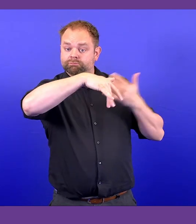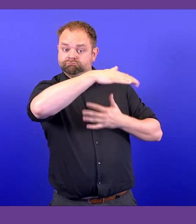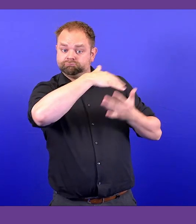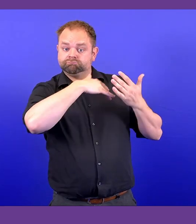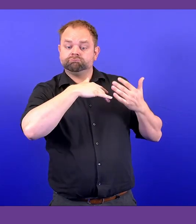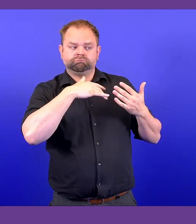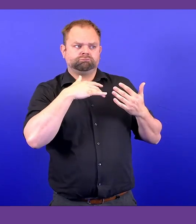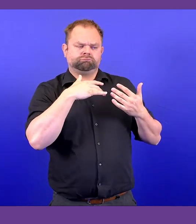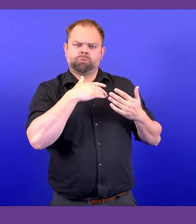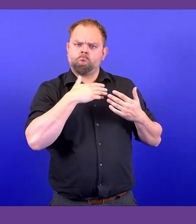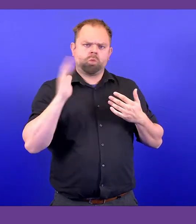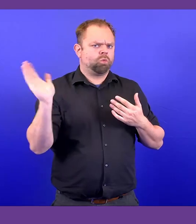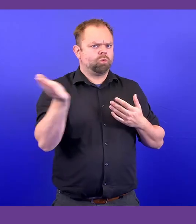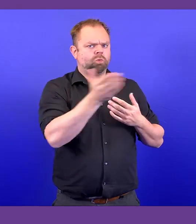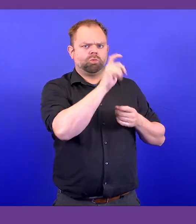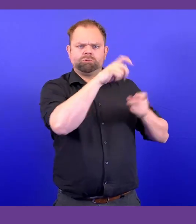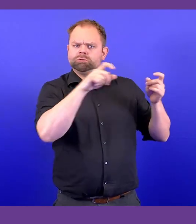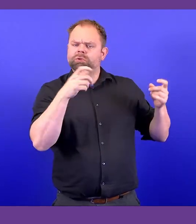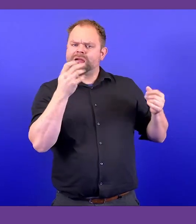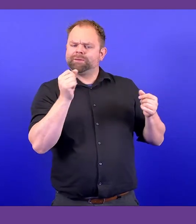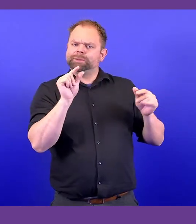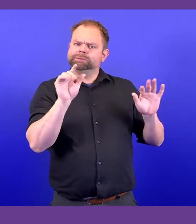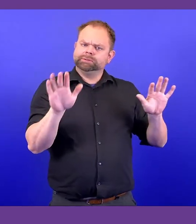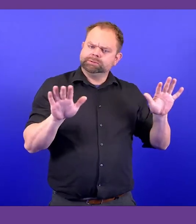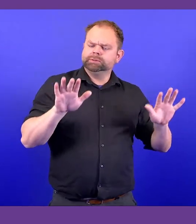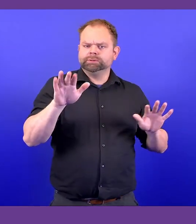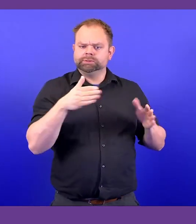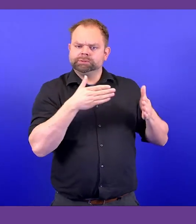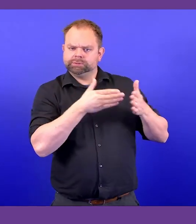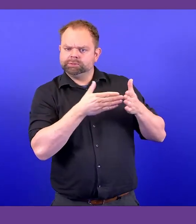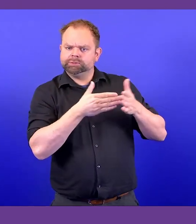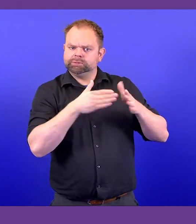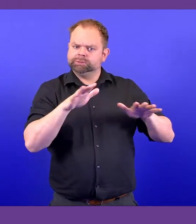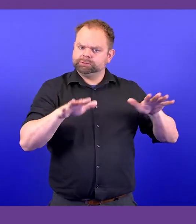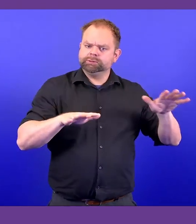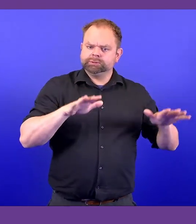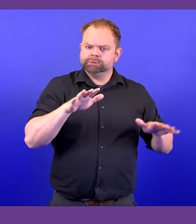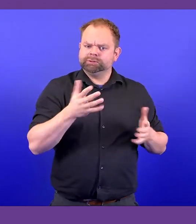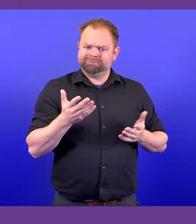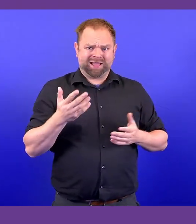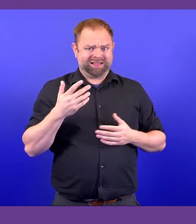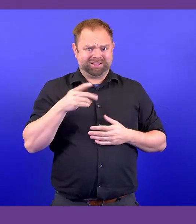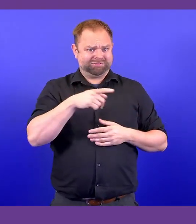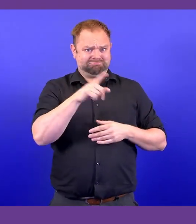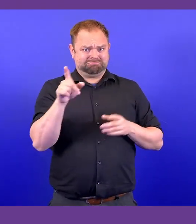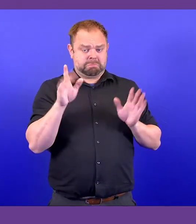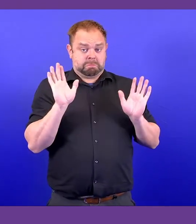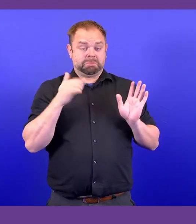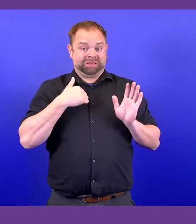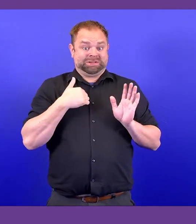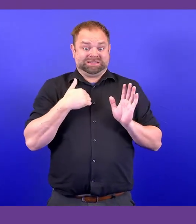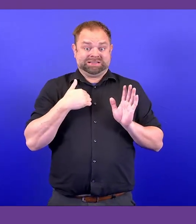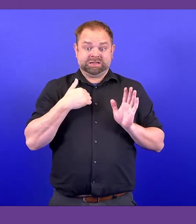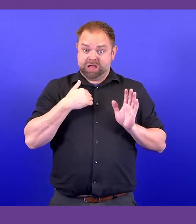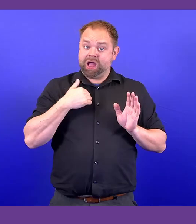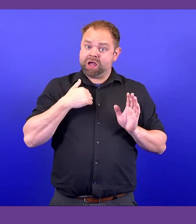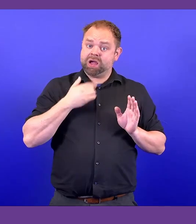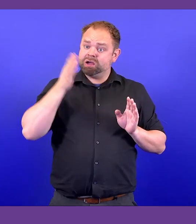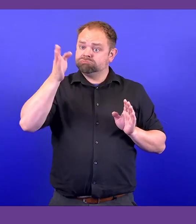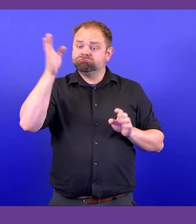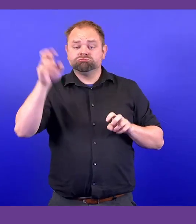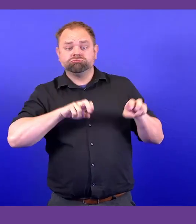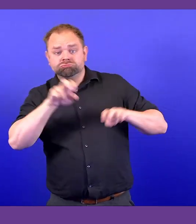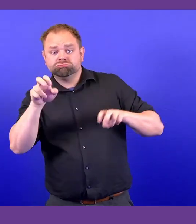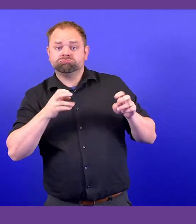and anxious going through a big station or a big airport. How do I find the right platform? Where do I find the toilets? Whatever